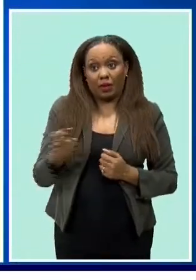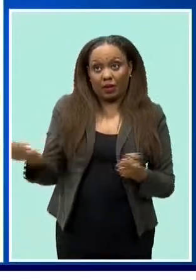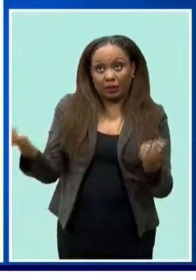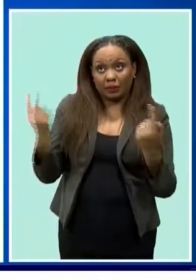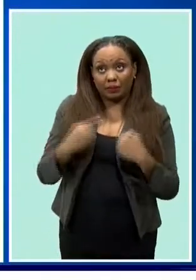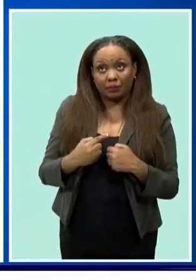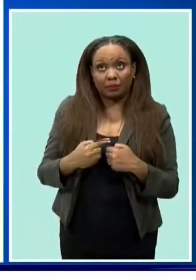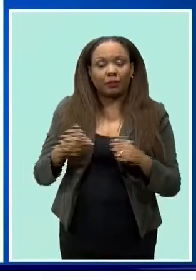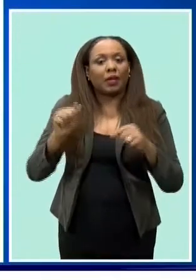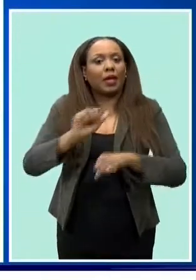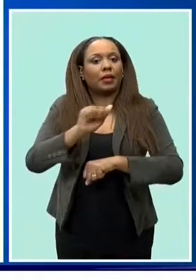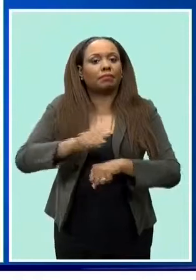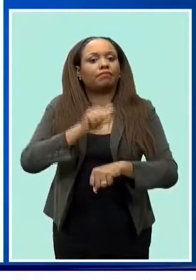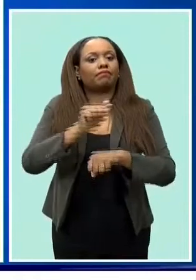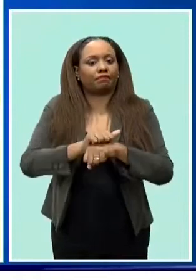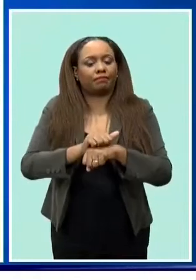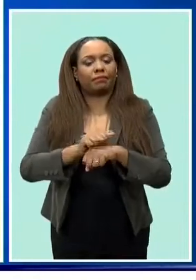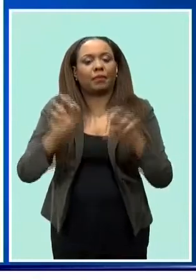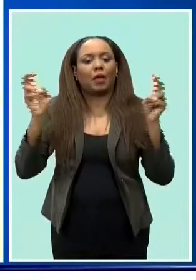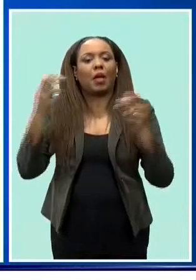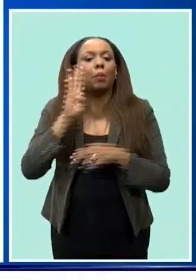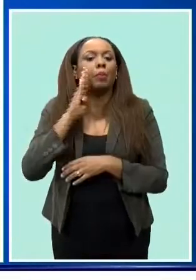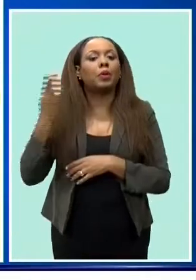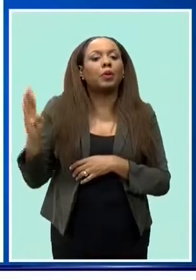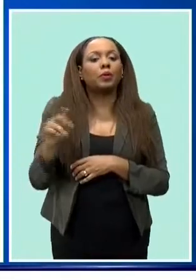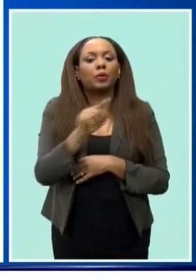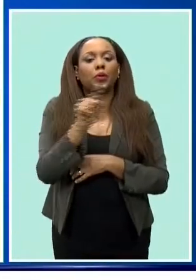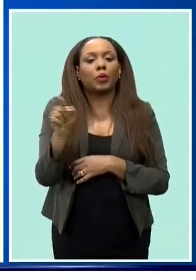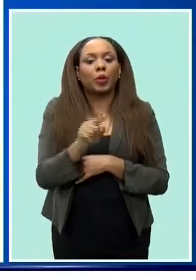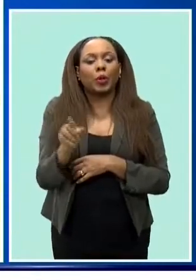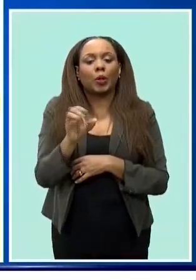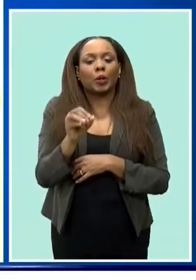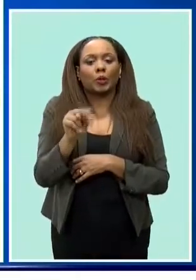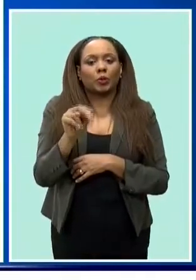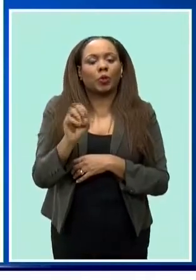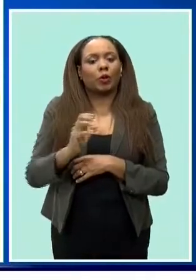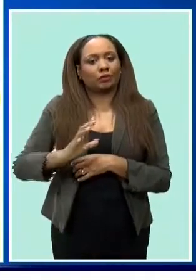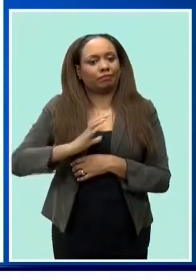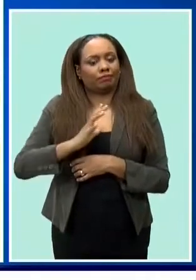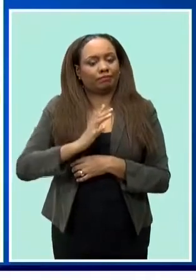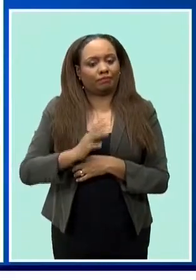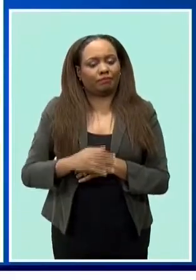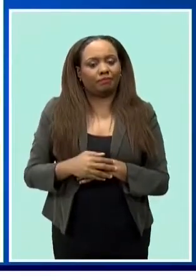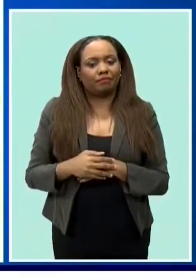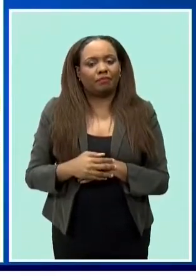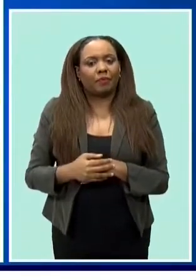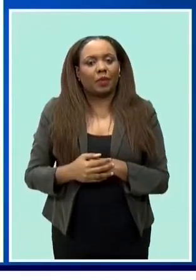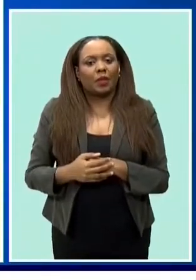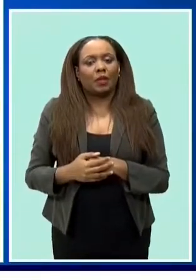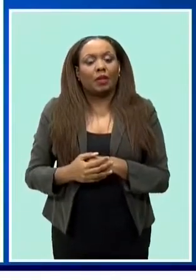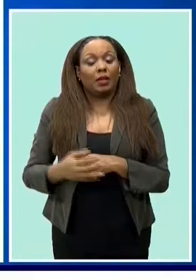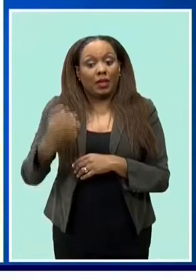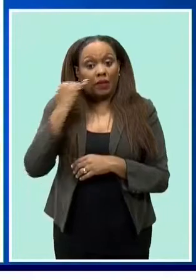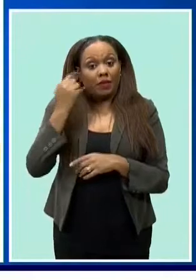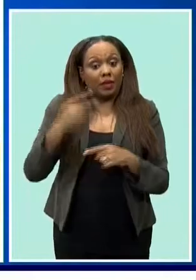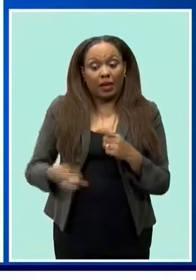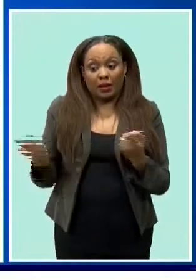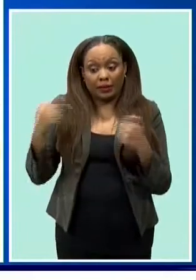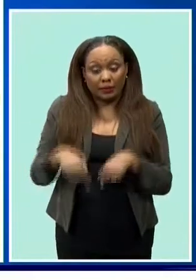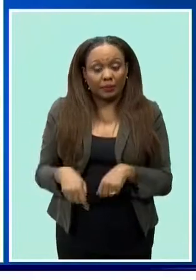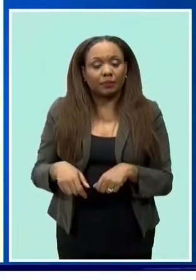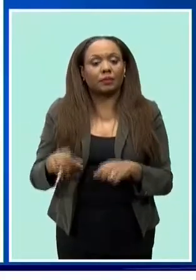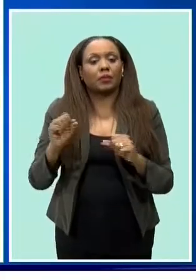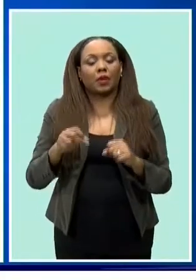98.1, the 1 MQI Blue Zone. It's the VIP zone for the event. If you're not getting here, you can watch it at